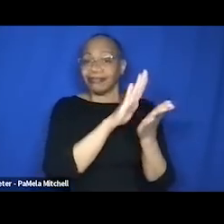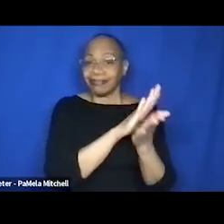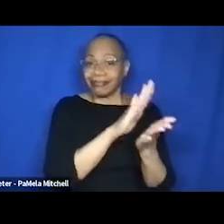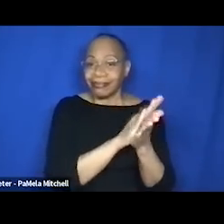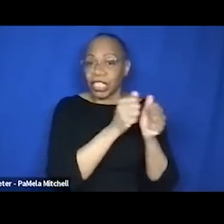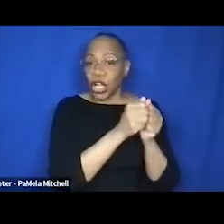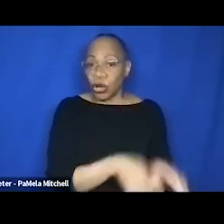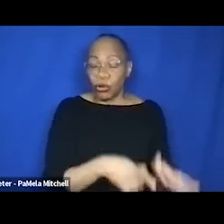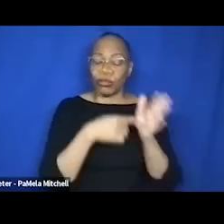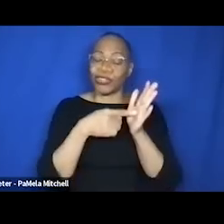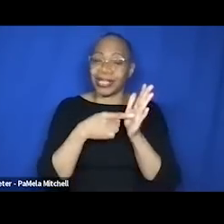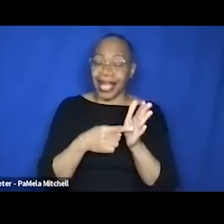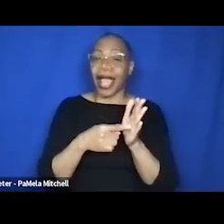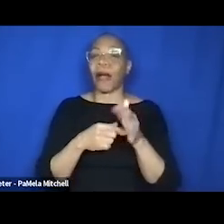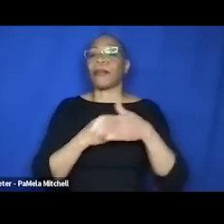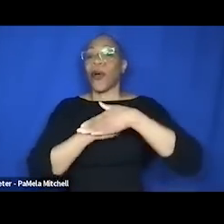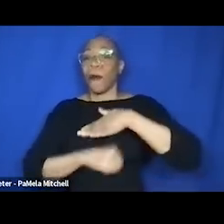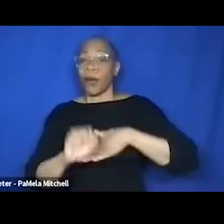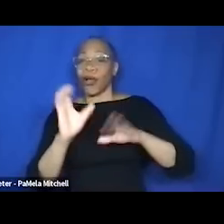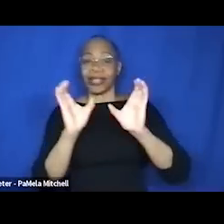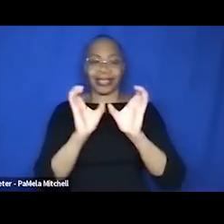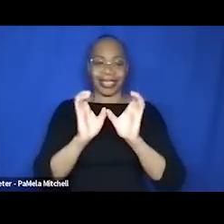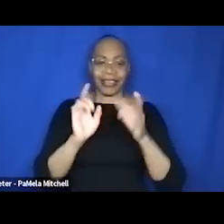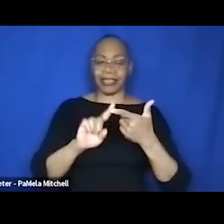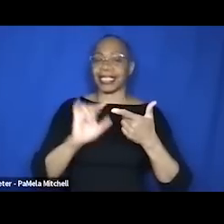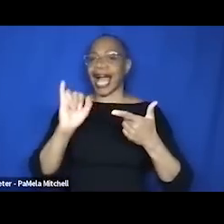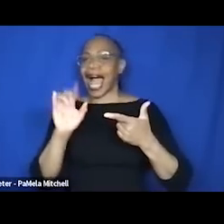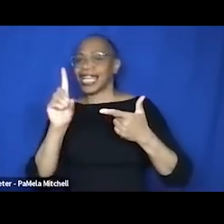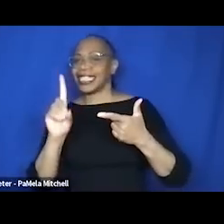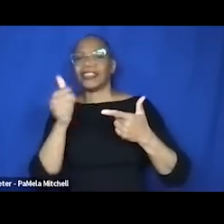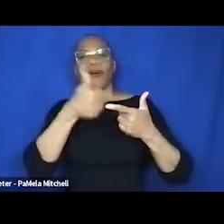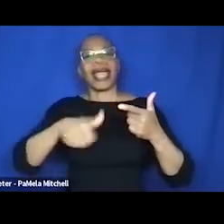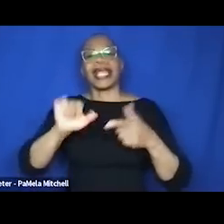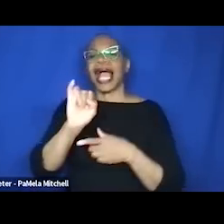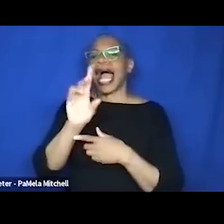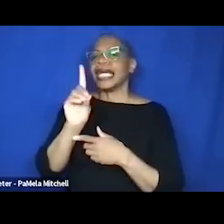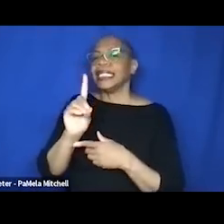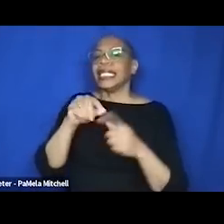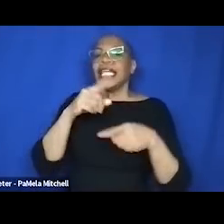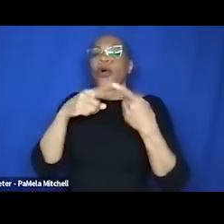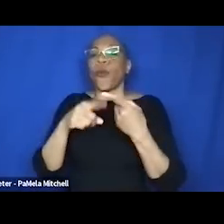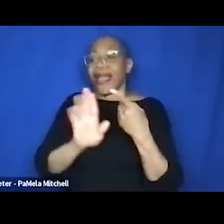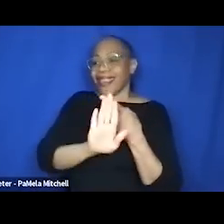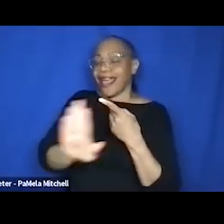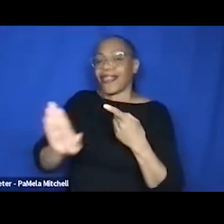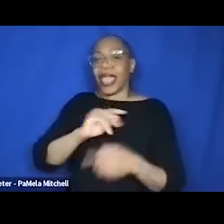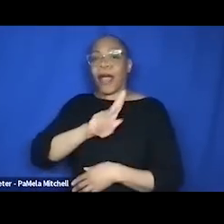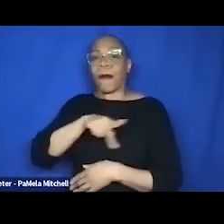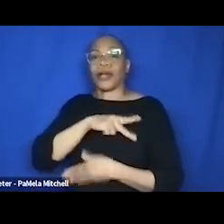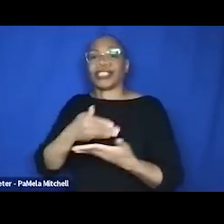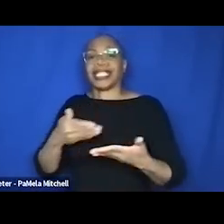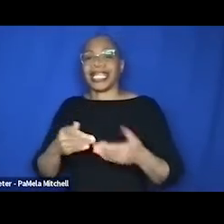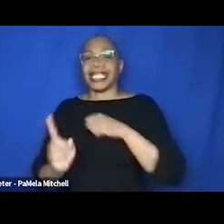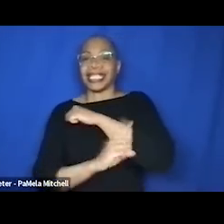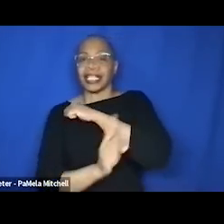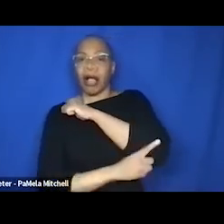certificates, their IDs, any identification is lost when their belongings are thrown away. And so that can really impact someone's ability